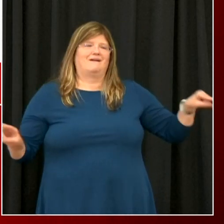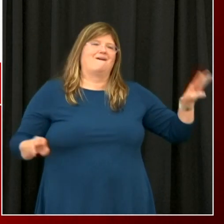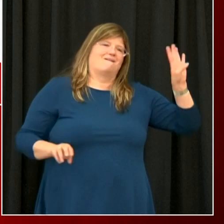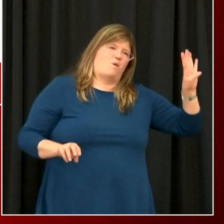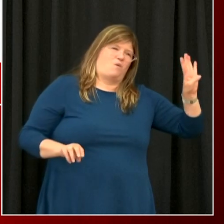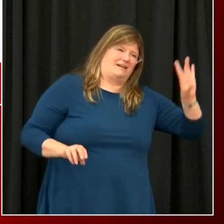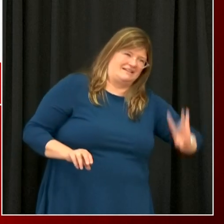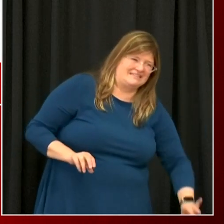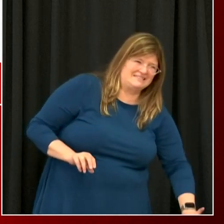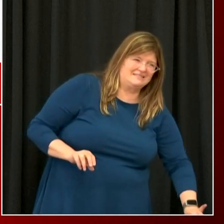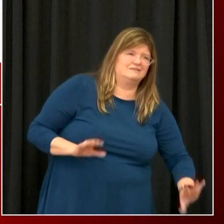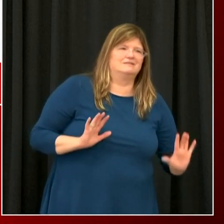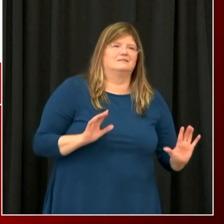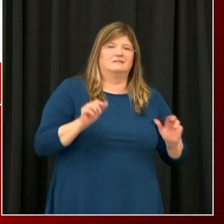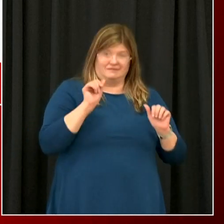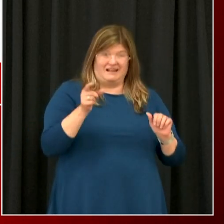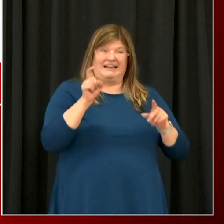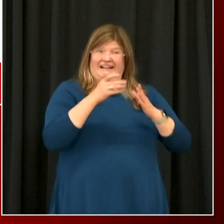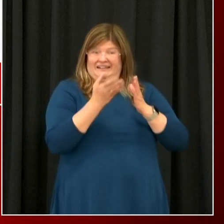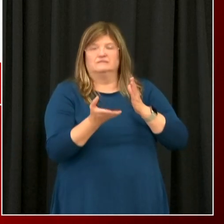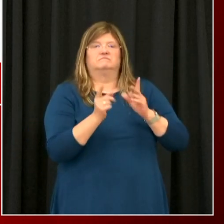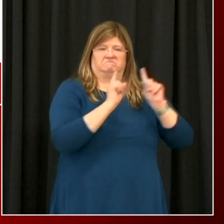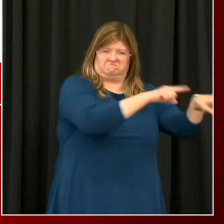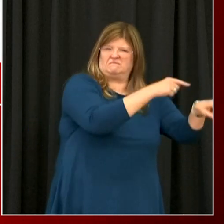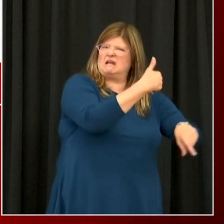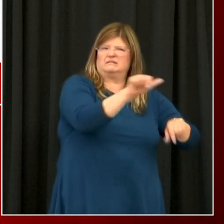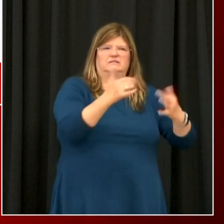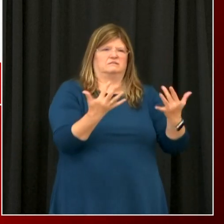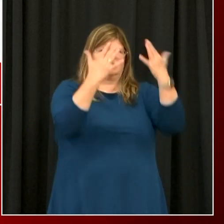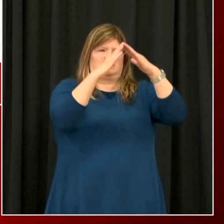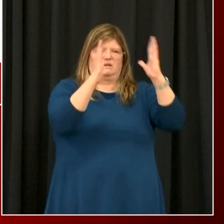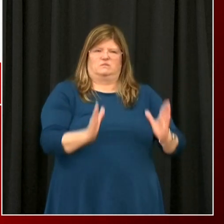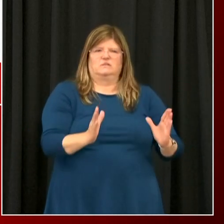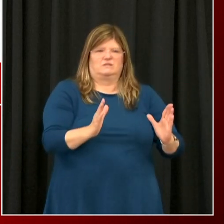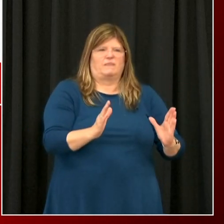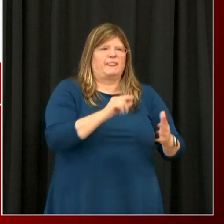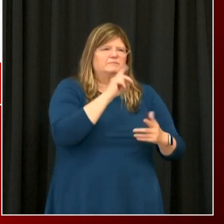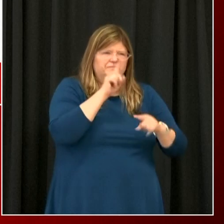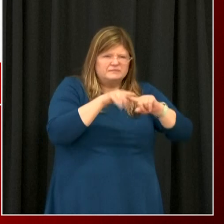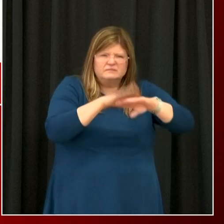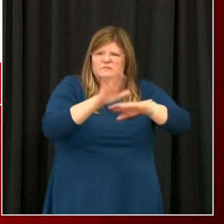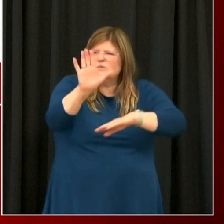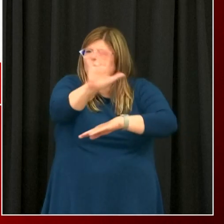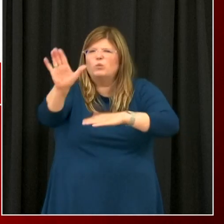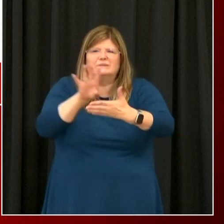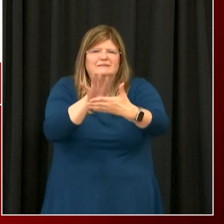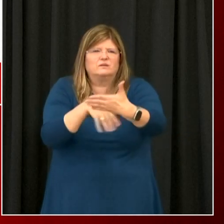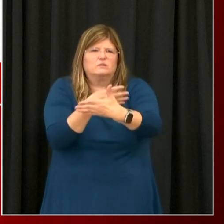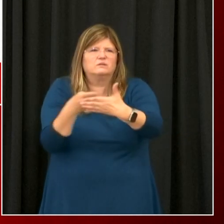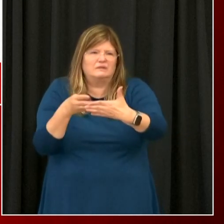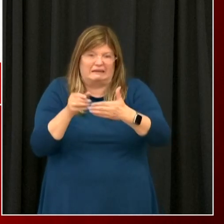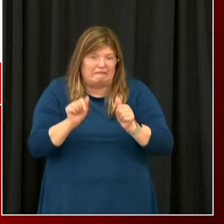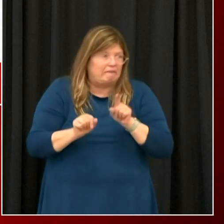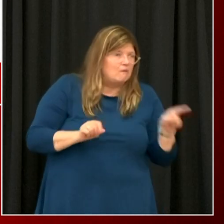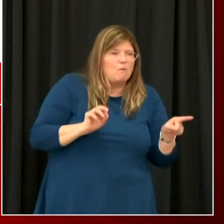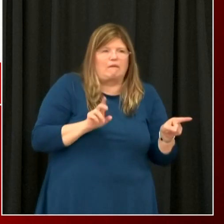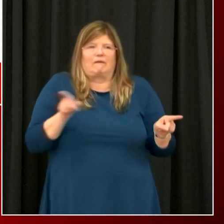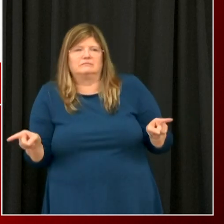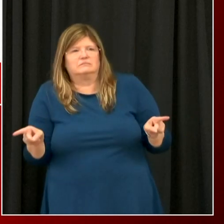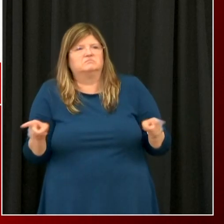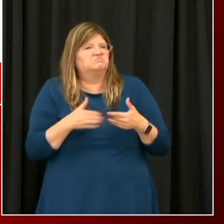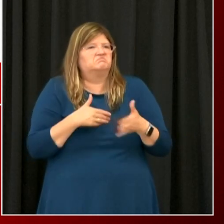these firehouses on any of the given days when they're scheduled, or when they're scheduled to be opened, I should say. Folks can get their tests at